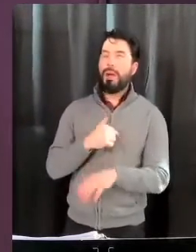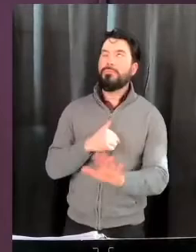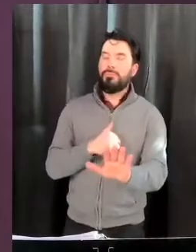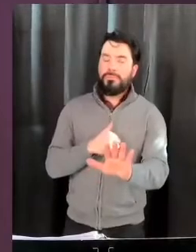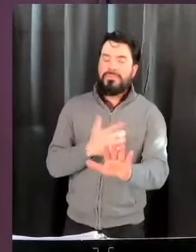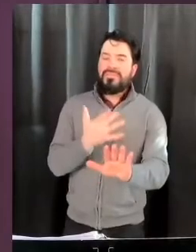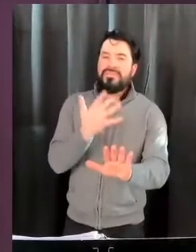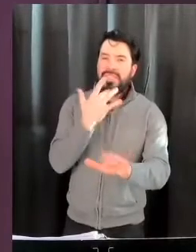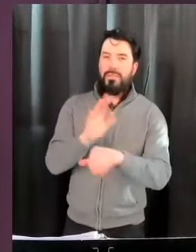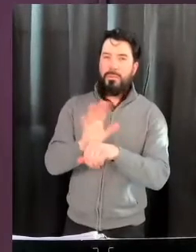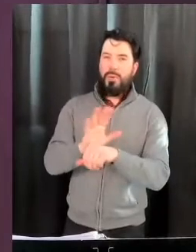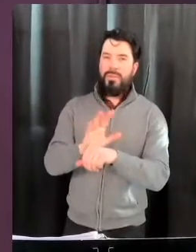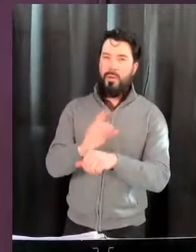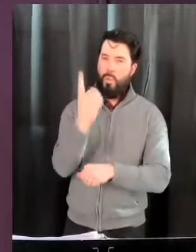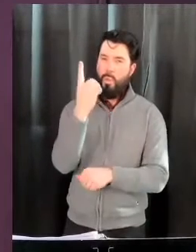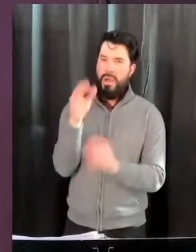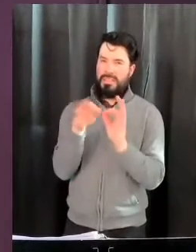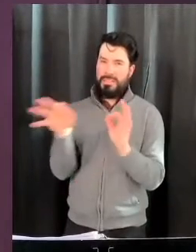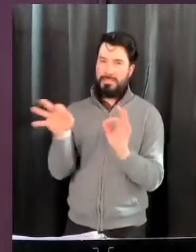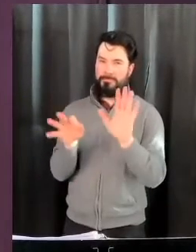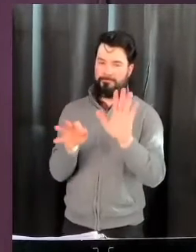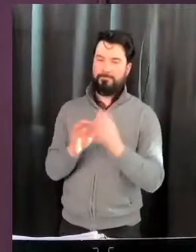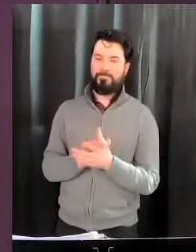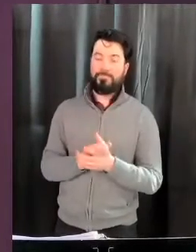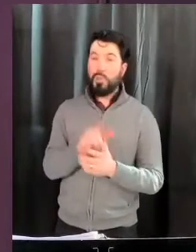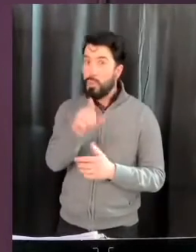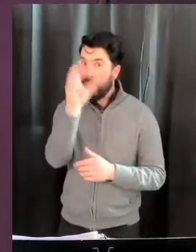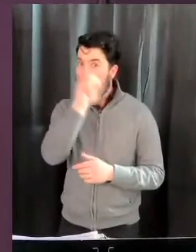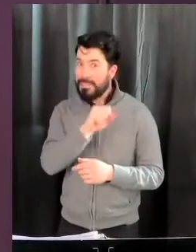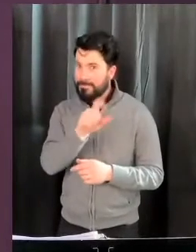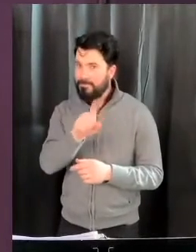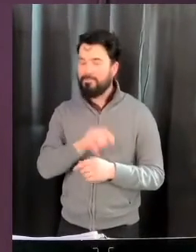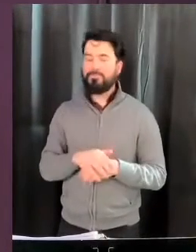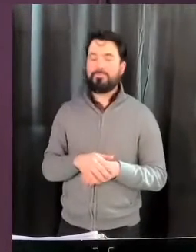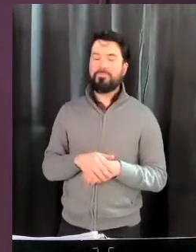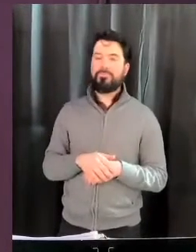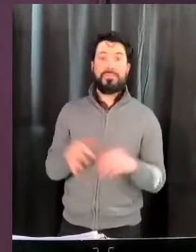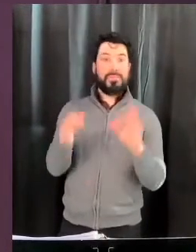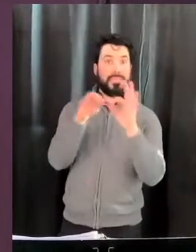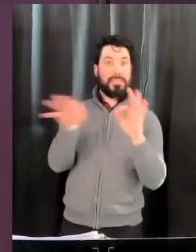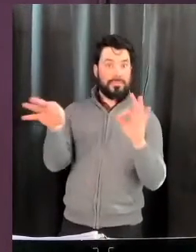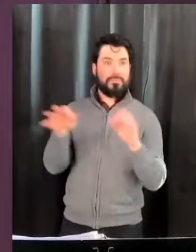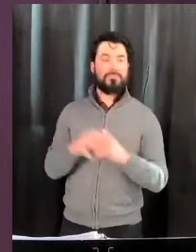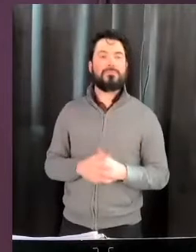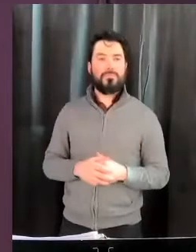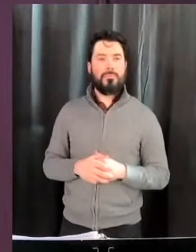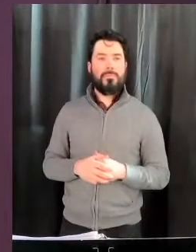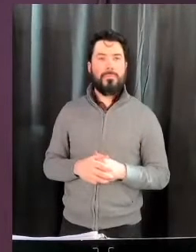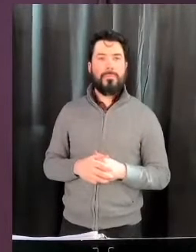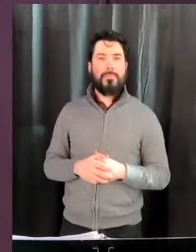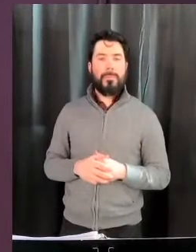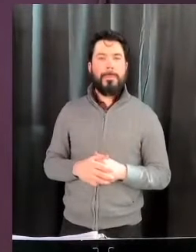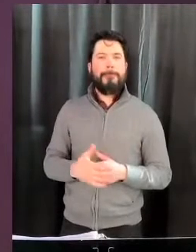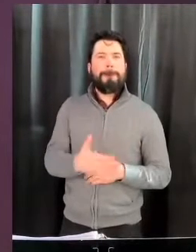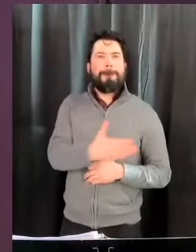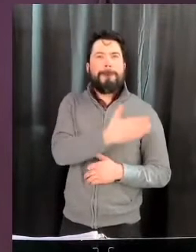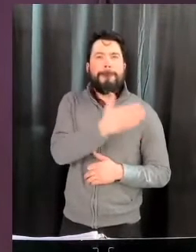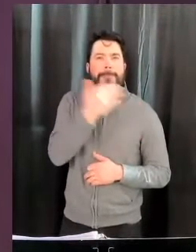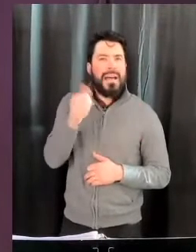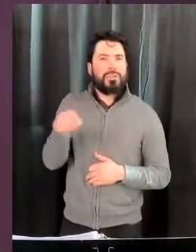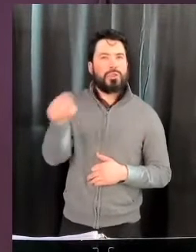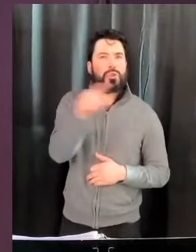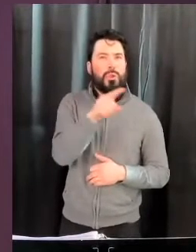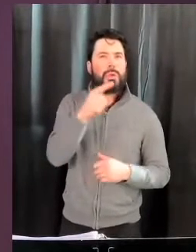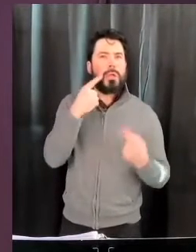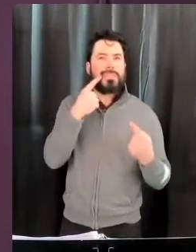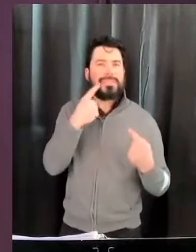kind of goes like this. The greatest thing you can learn is to love and